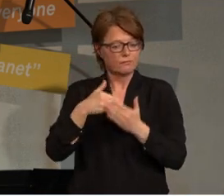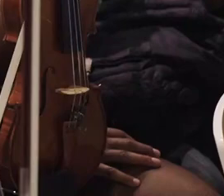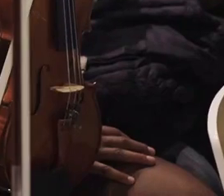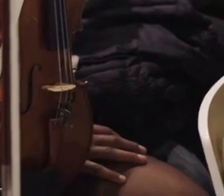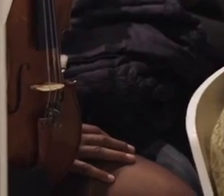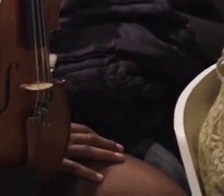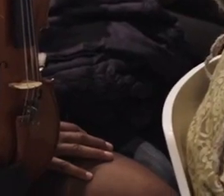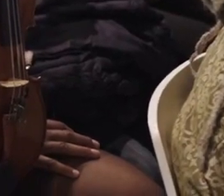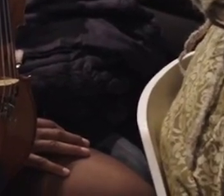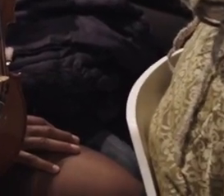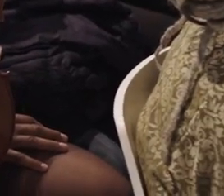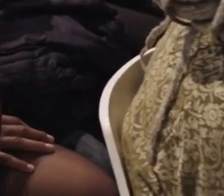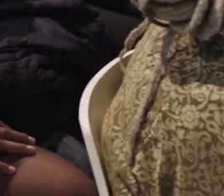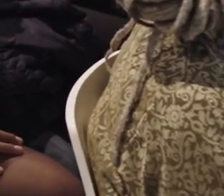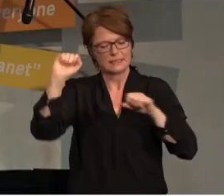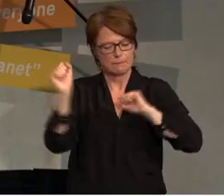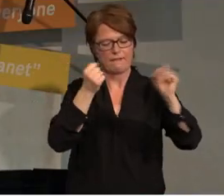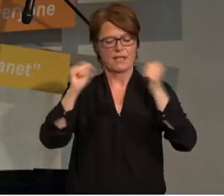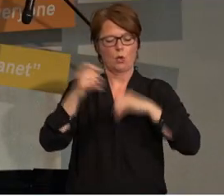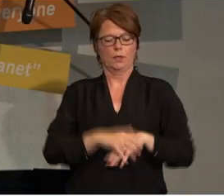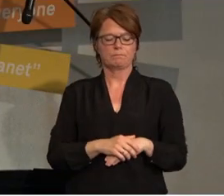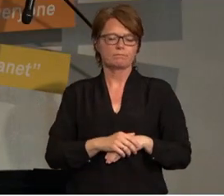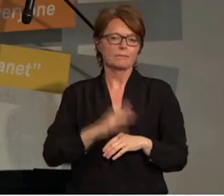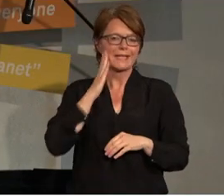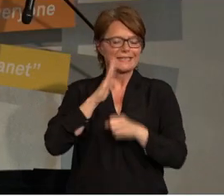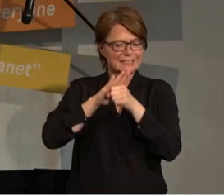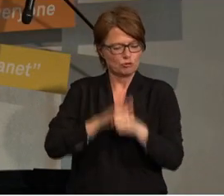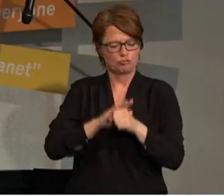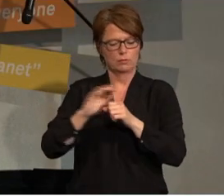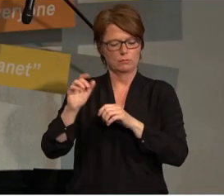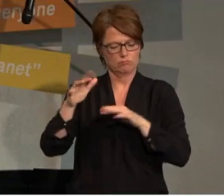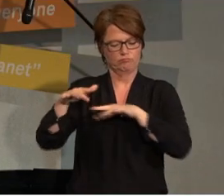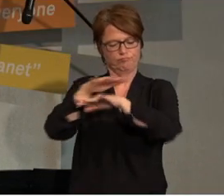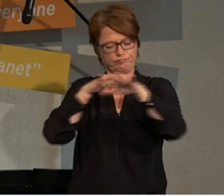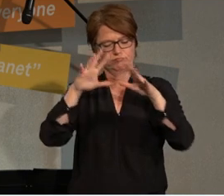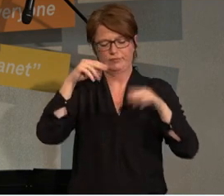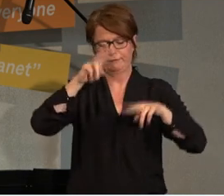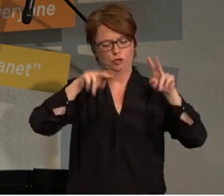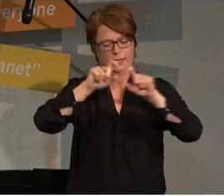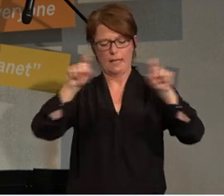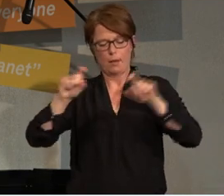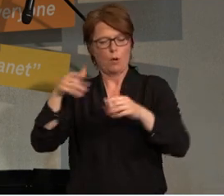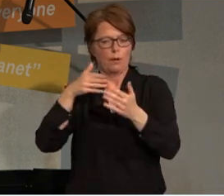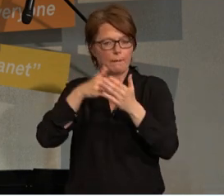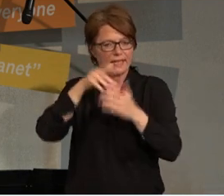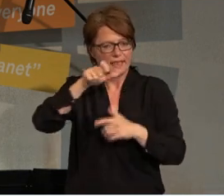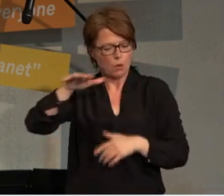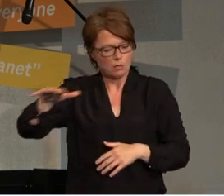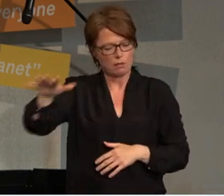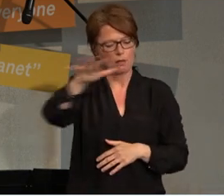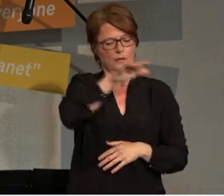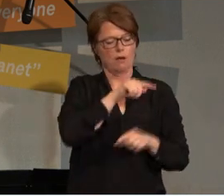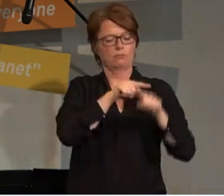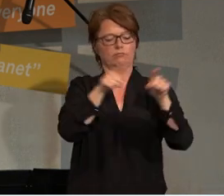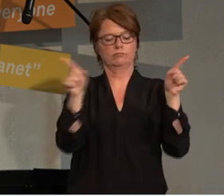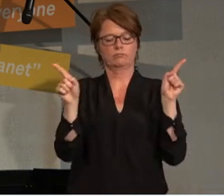some parts of it, have been reluctant to give space and share space and give power, share power. But power is